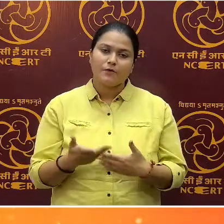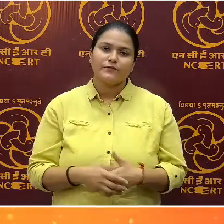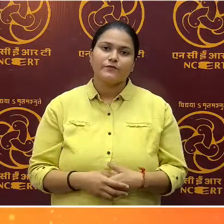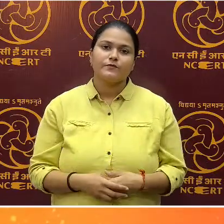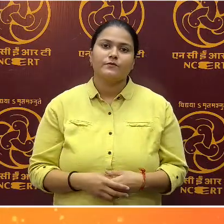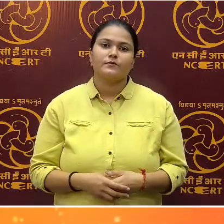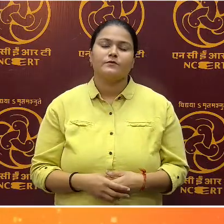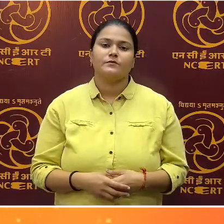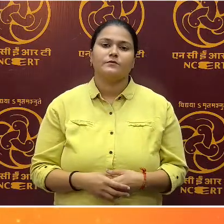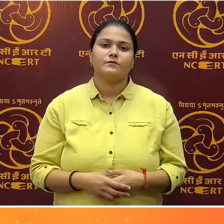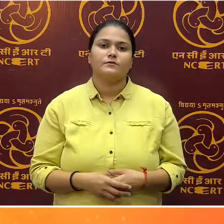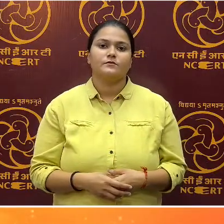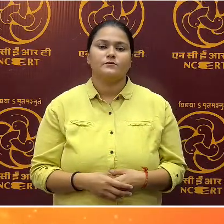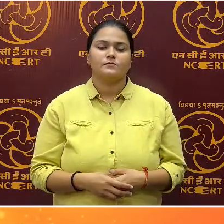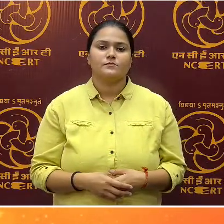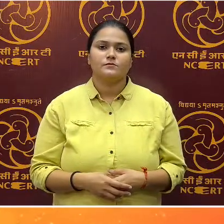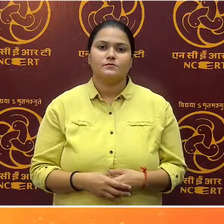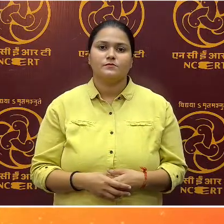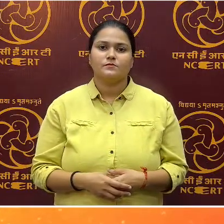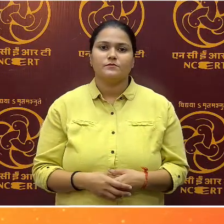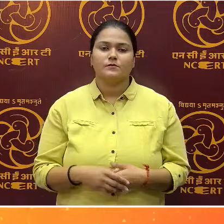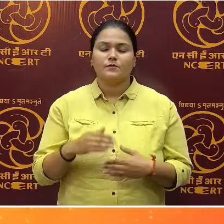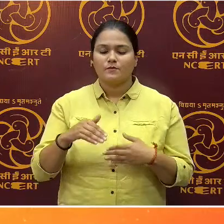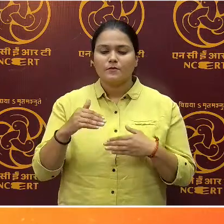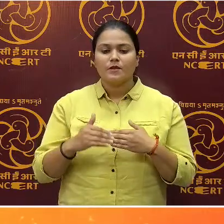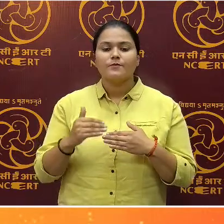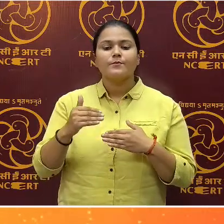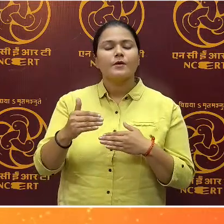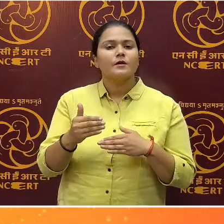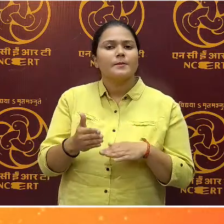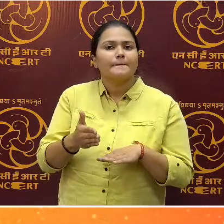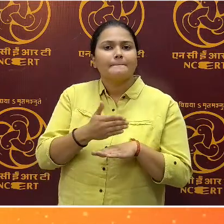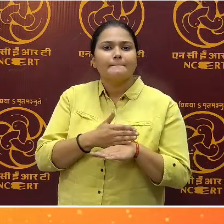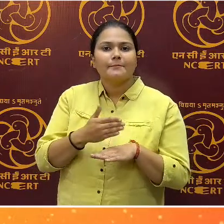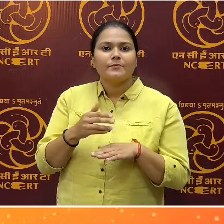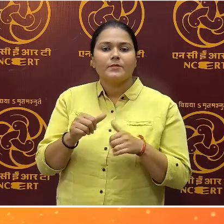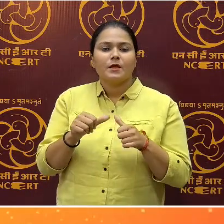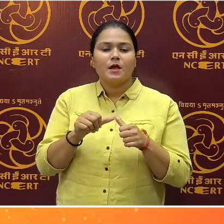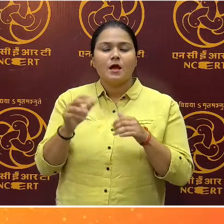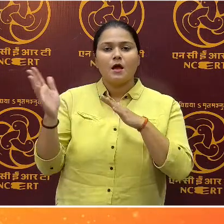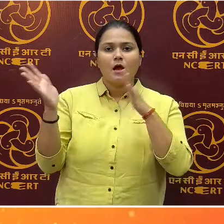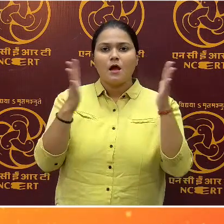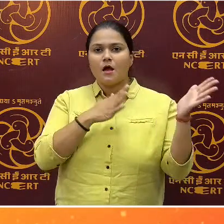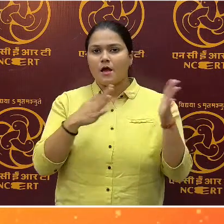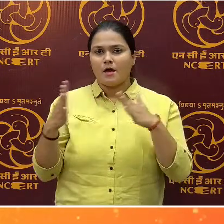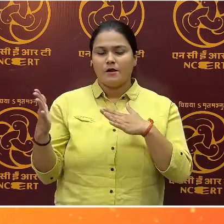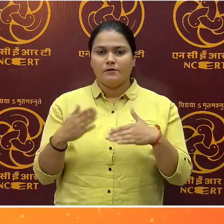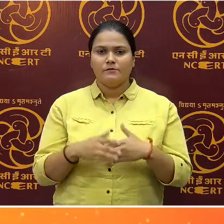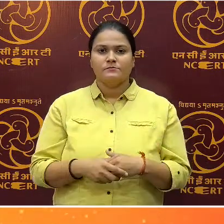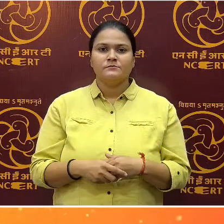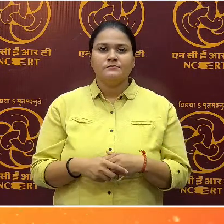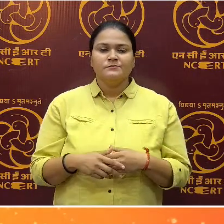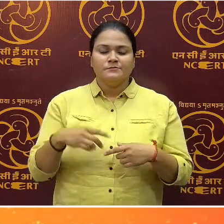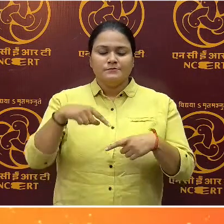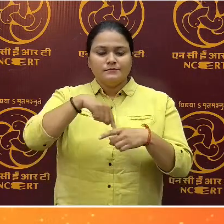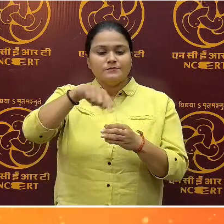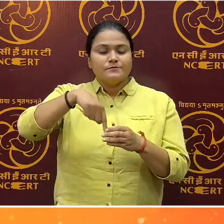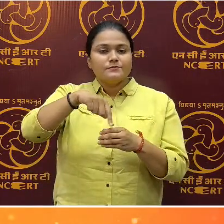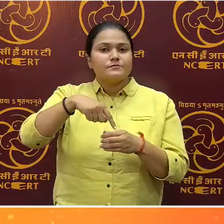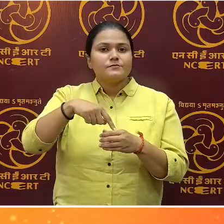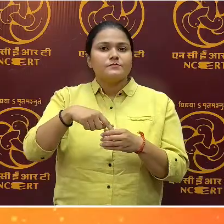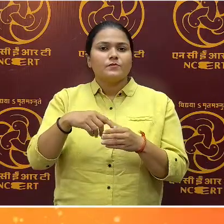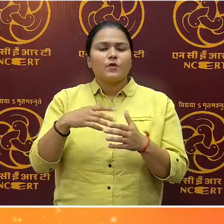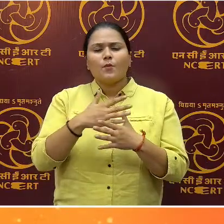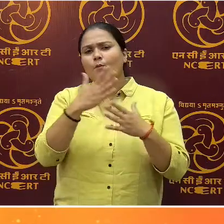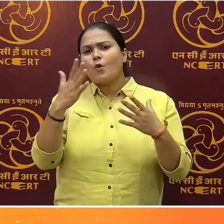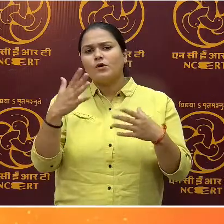solvent present in it, right? Now further we move that air is also what? We have seen that air is a mixture of various